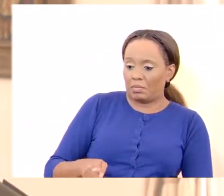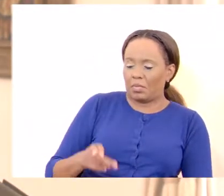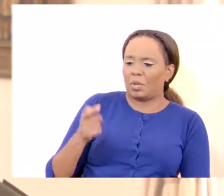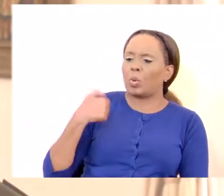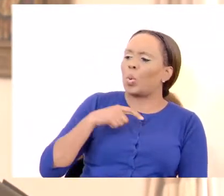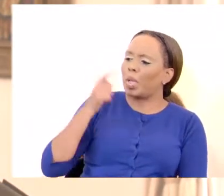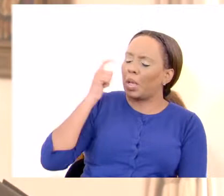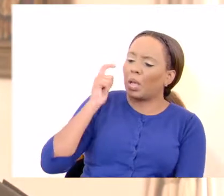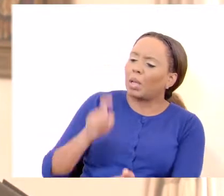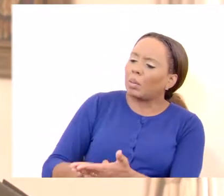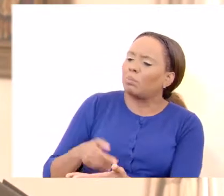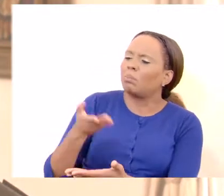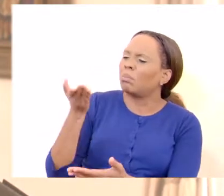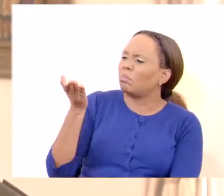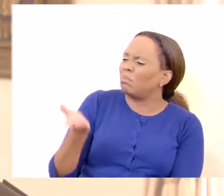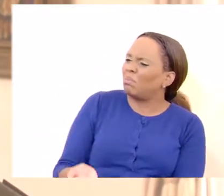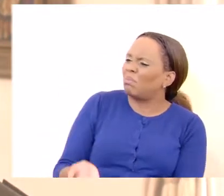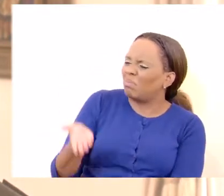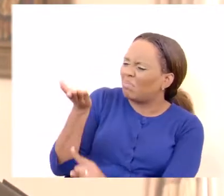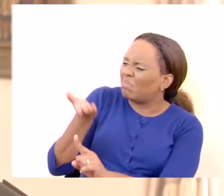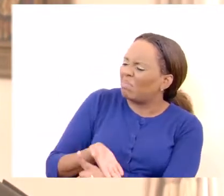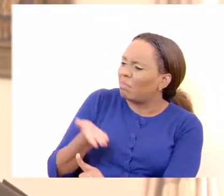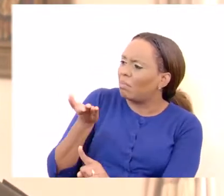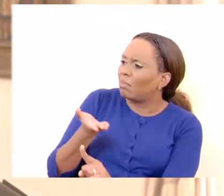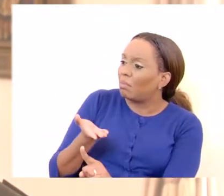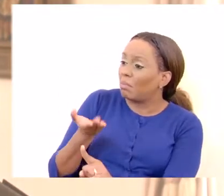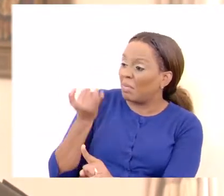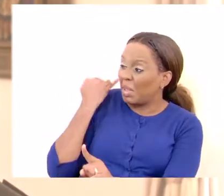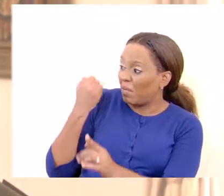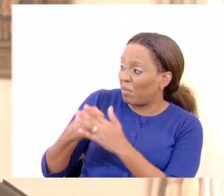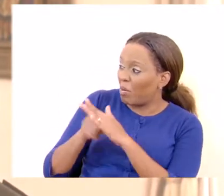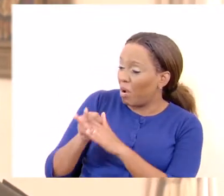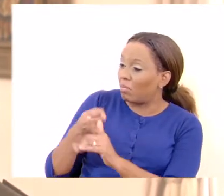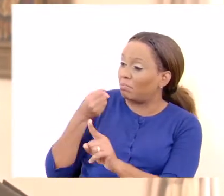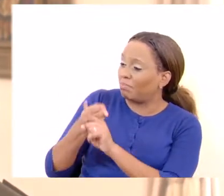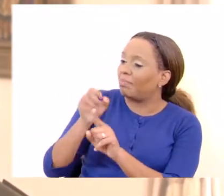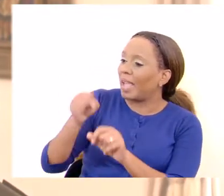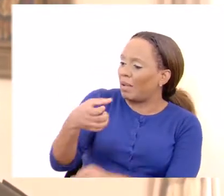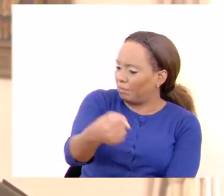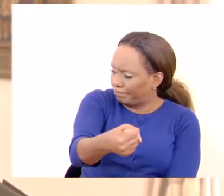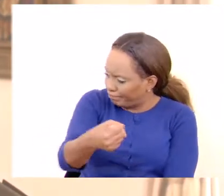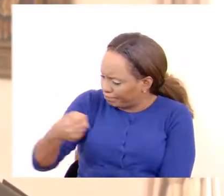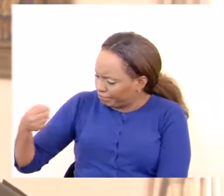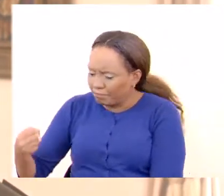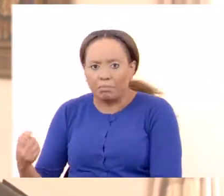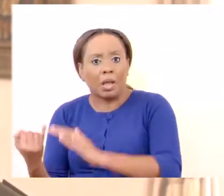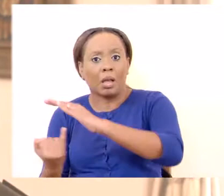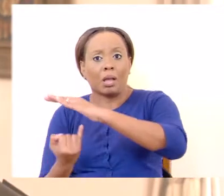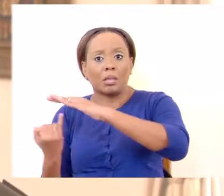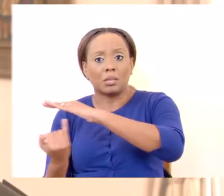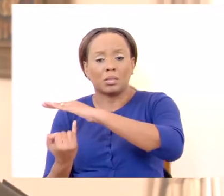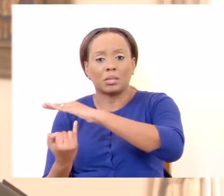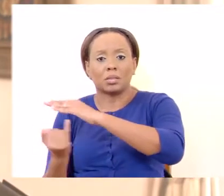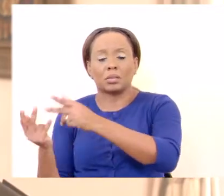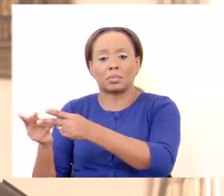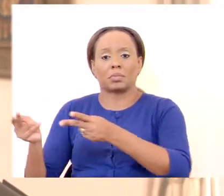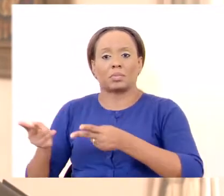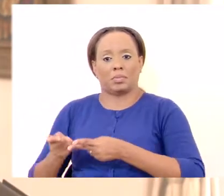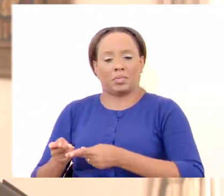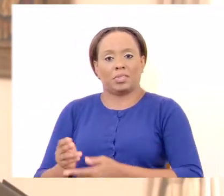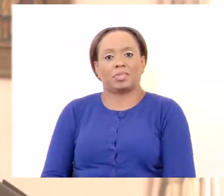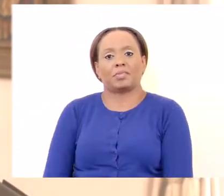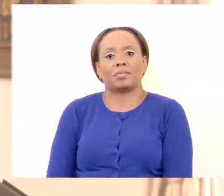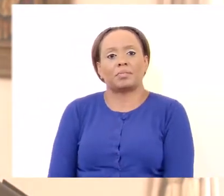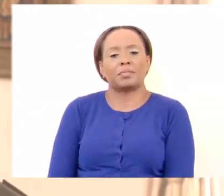their needs, they can then be transferred to an appropriate isolation facility. So what therefore